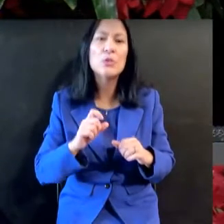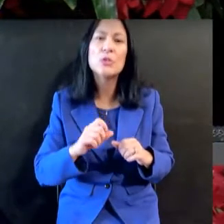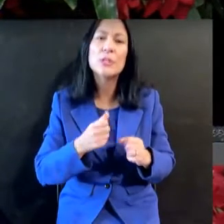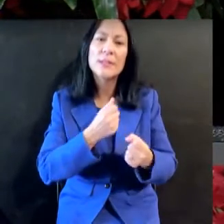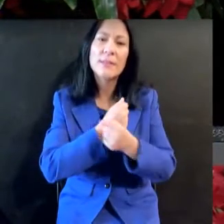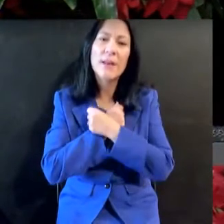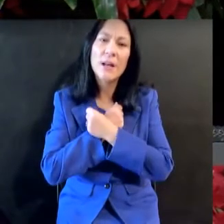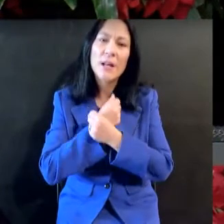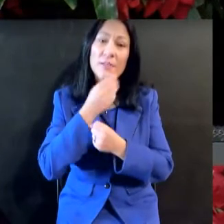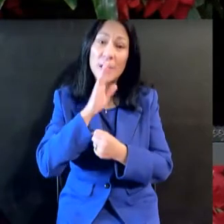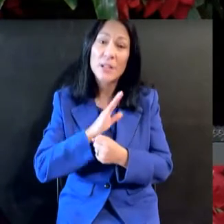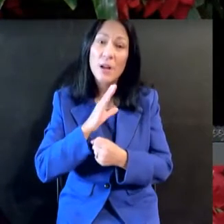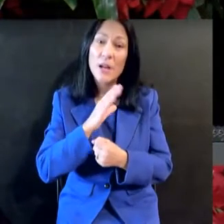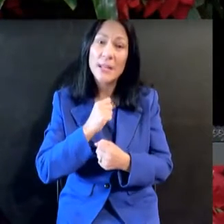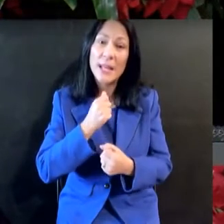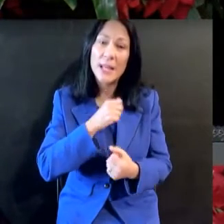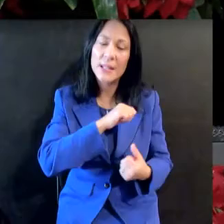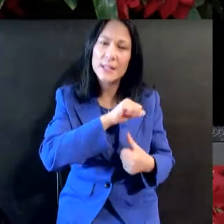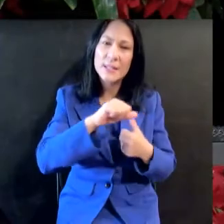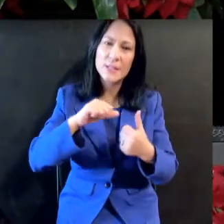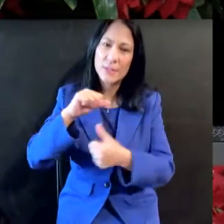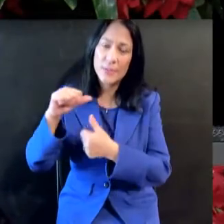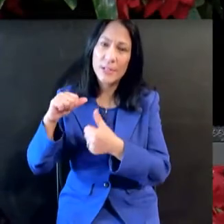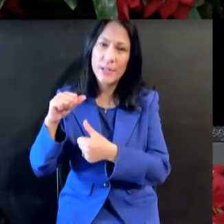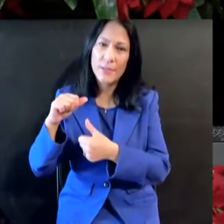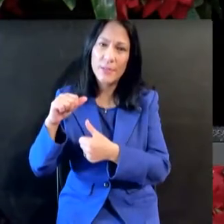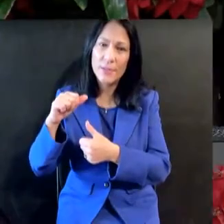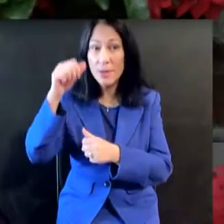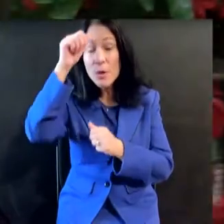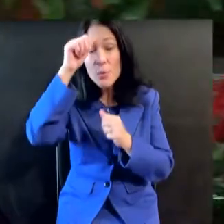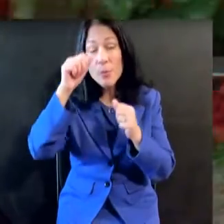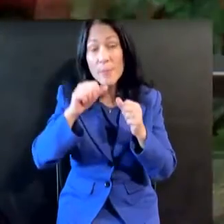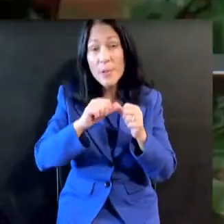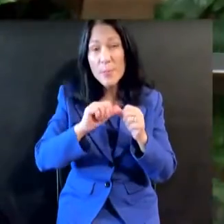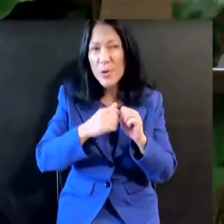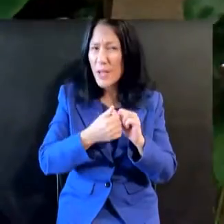another. You remember how he does that?